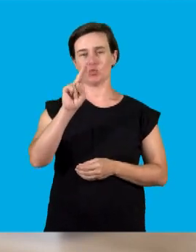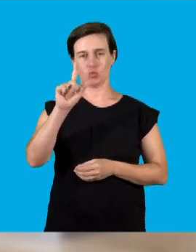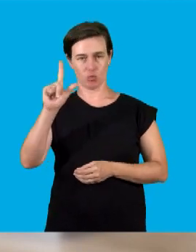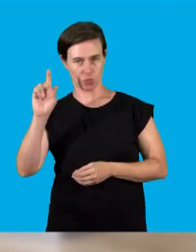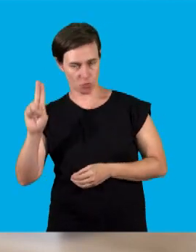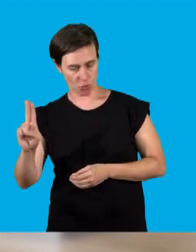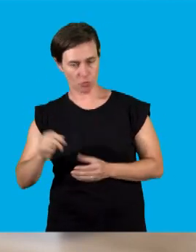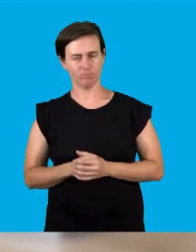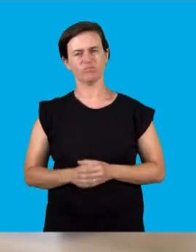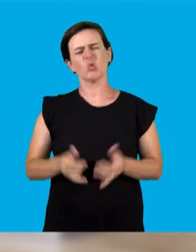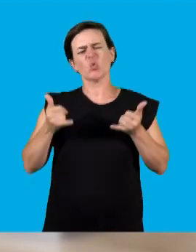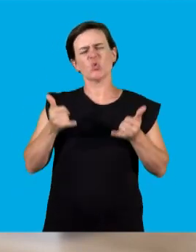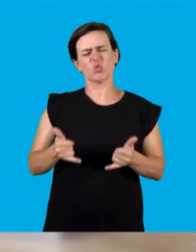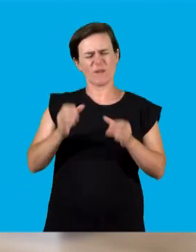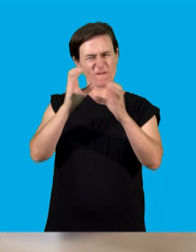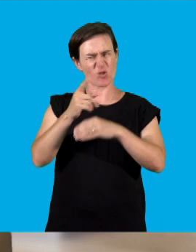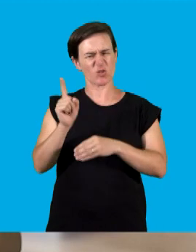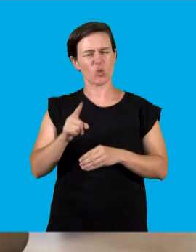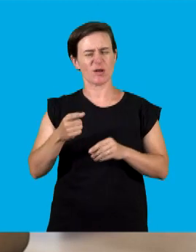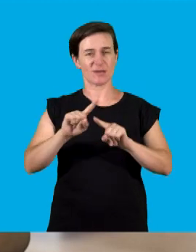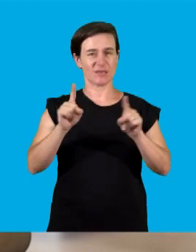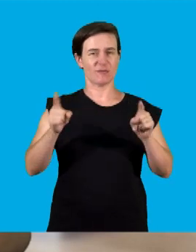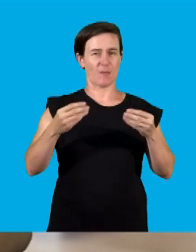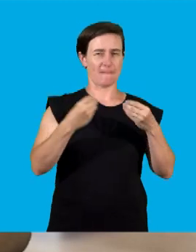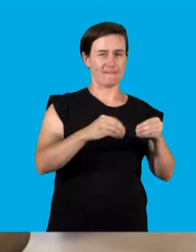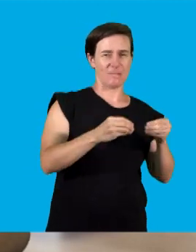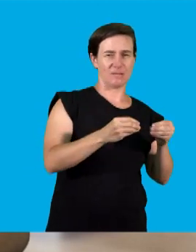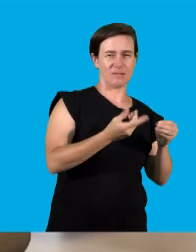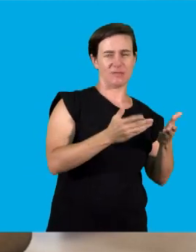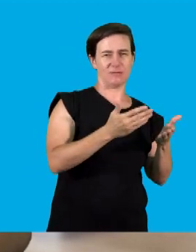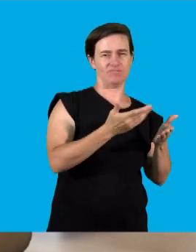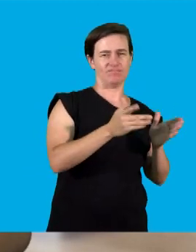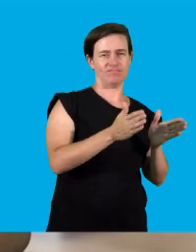at the topic that says business sectors.